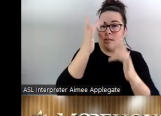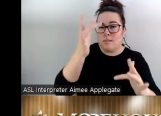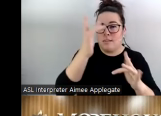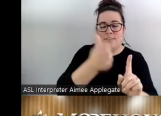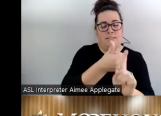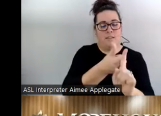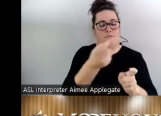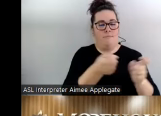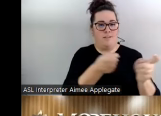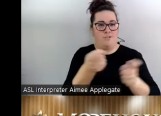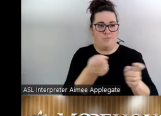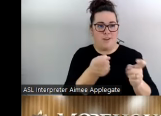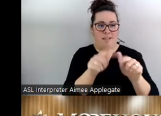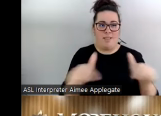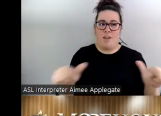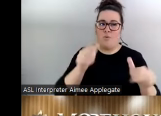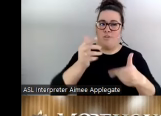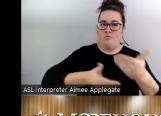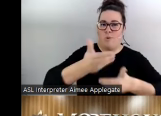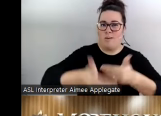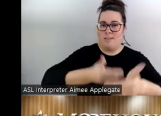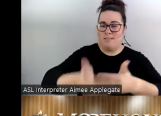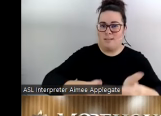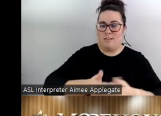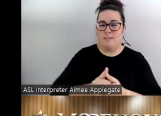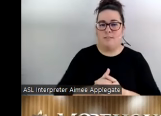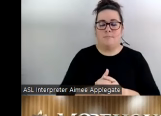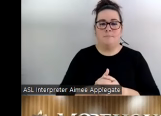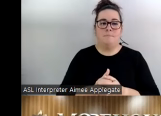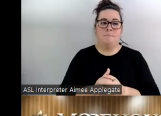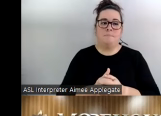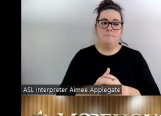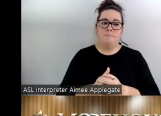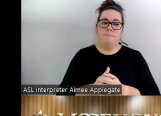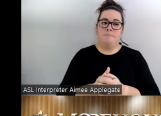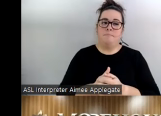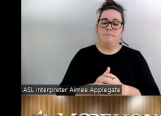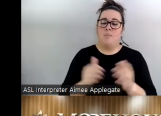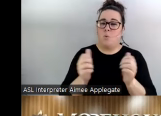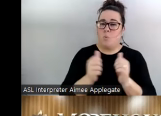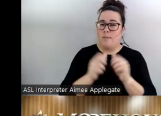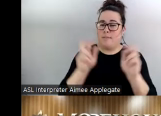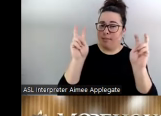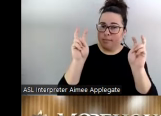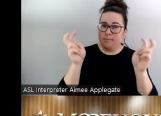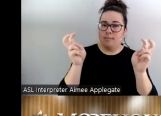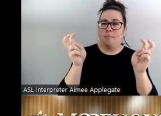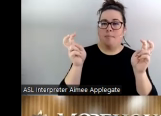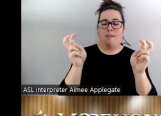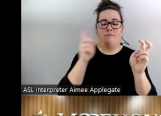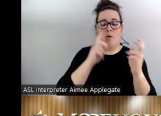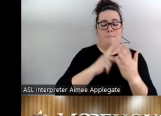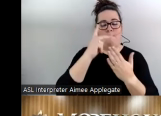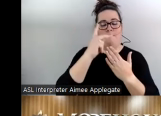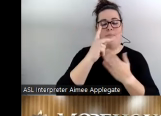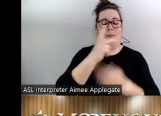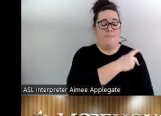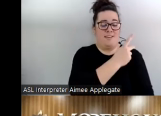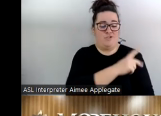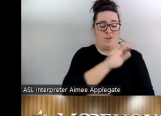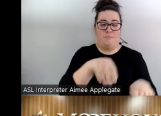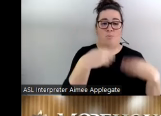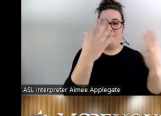language processing to detect topics in patient-provider interactions. And so prior to joining MSM,